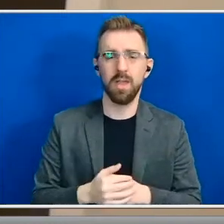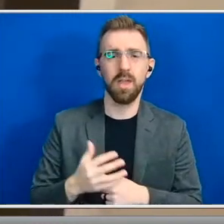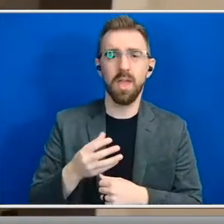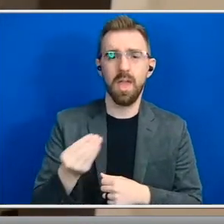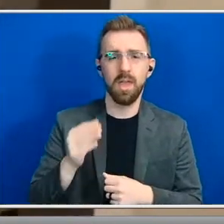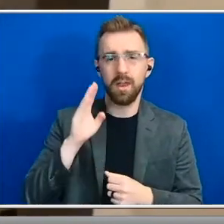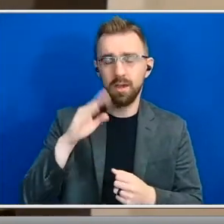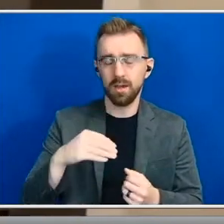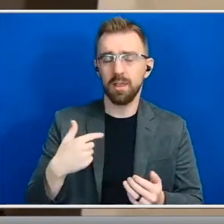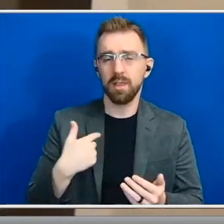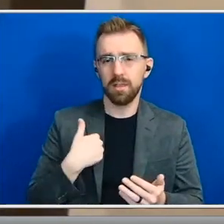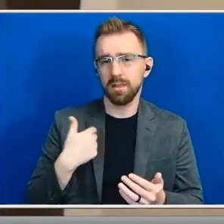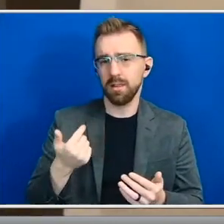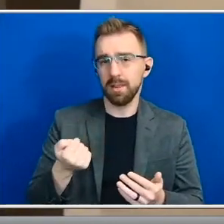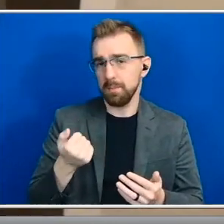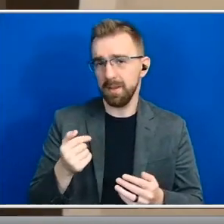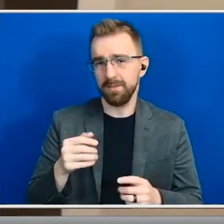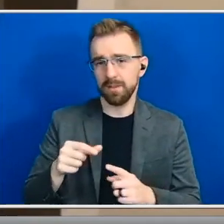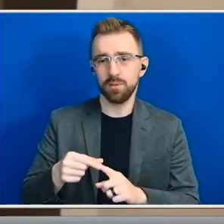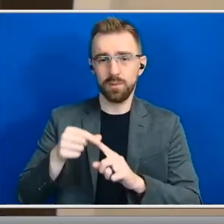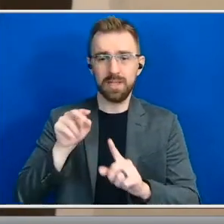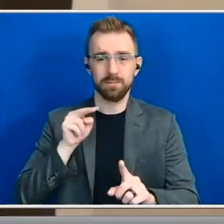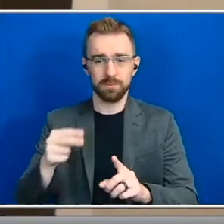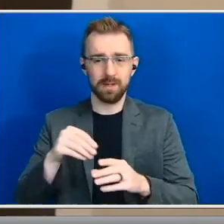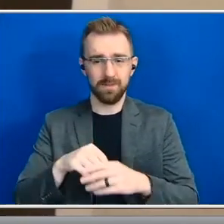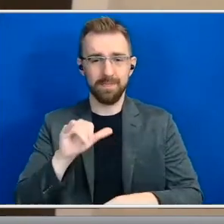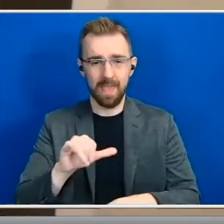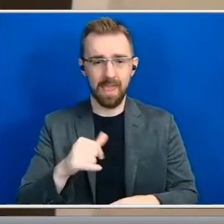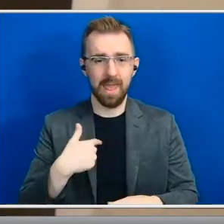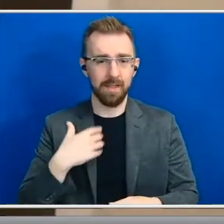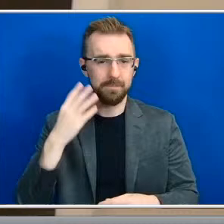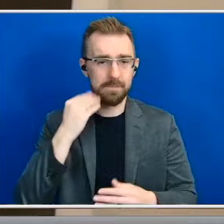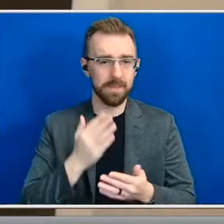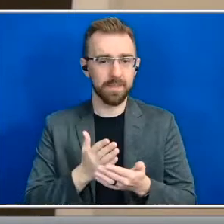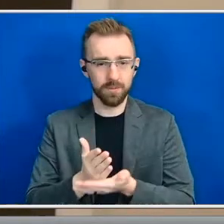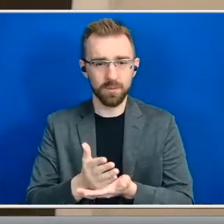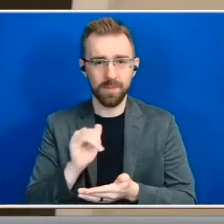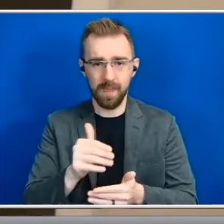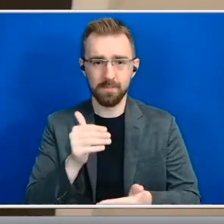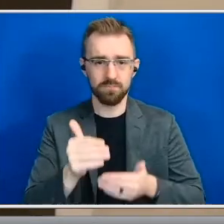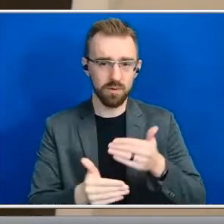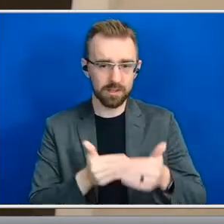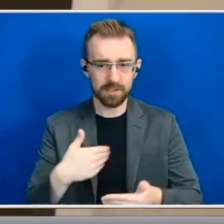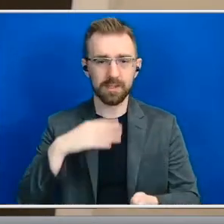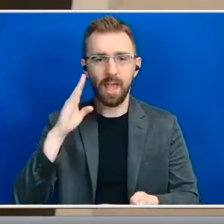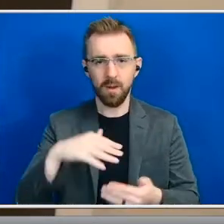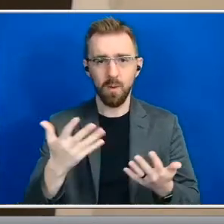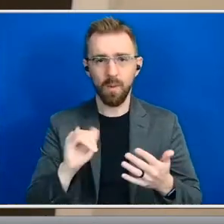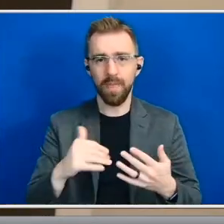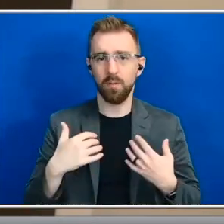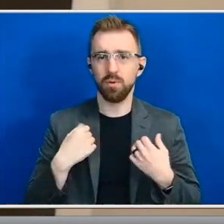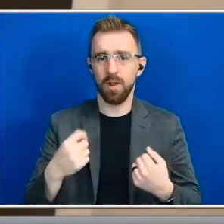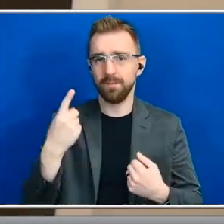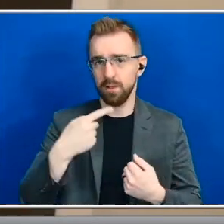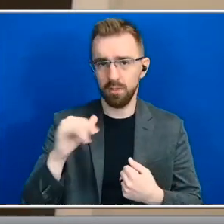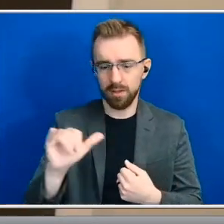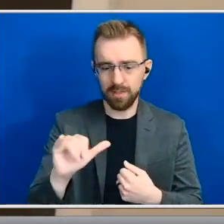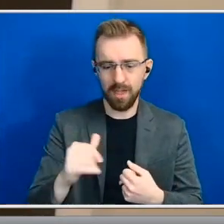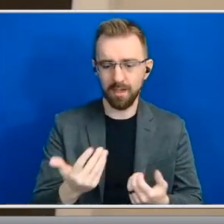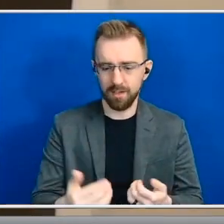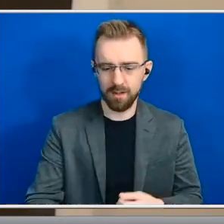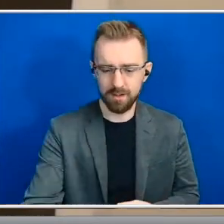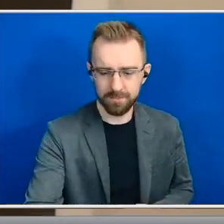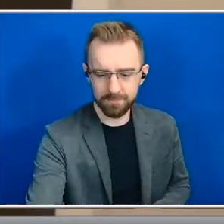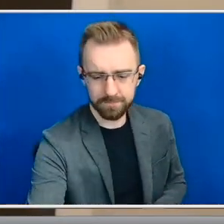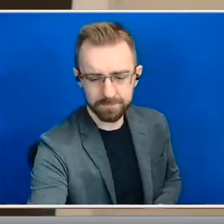is a little bit of a unique perspective in that, I've been through that process. I know what that recovery looks like. And, the truth